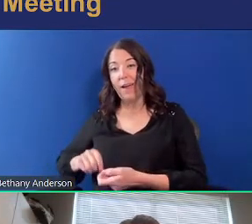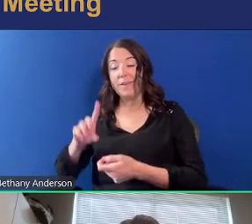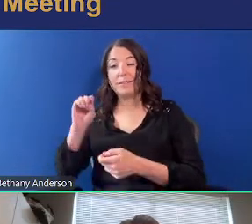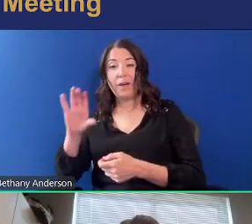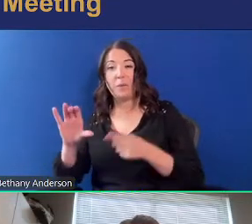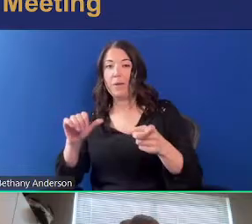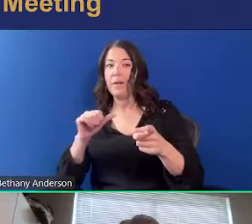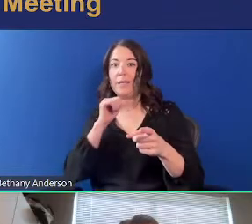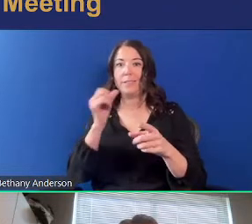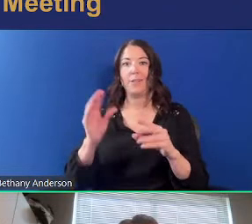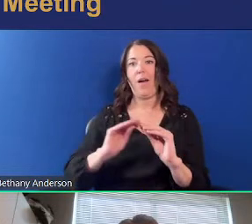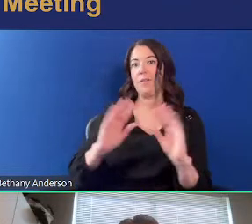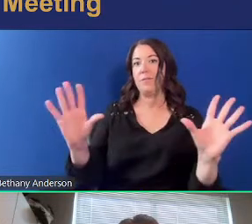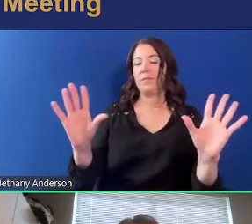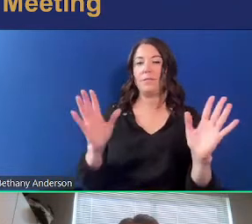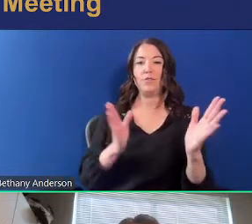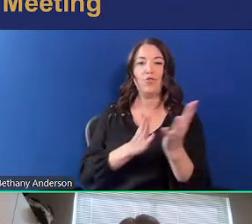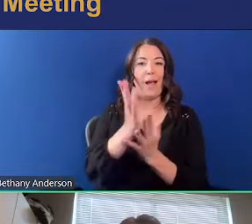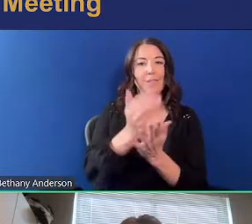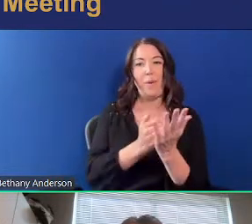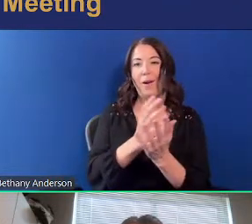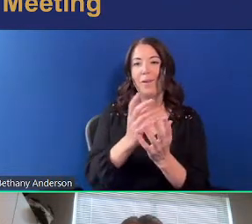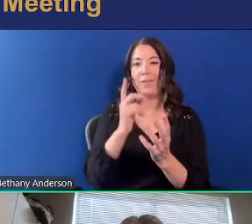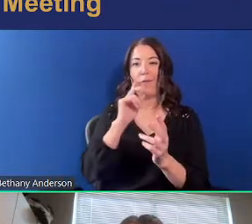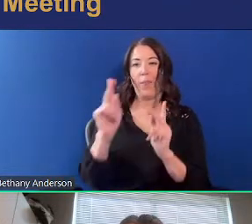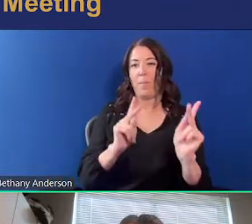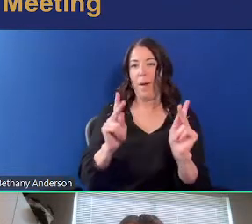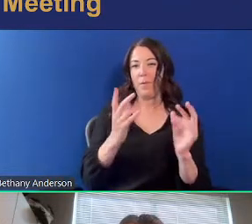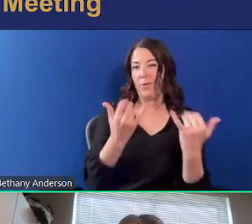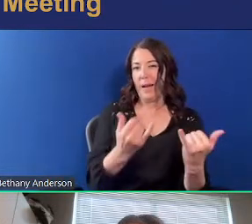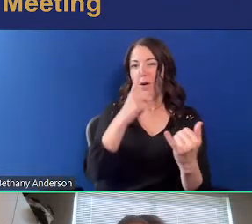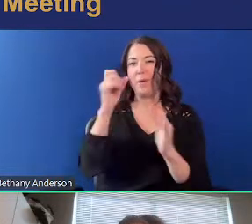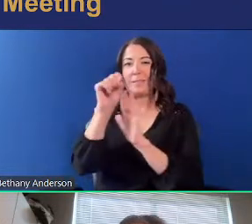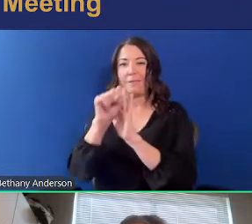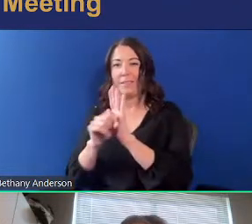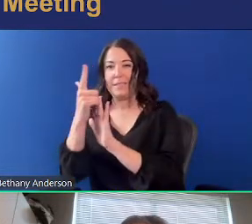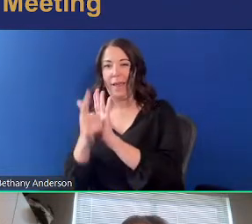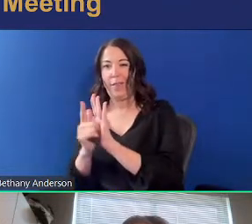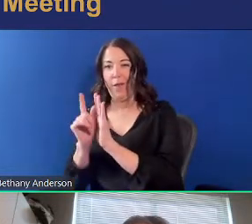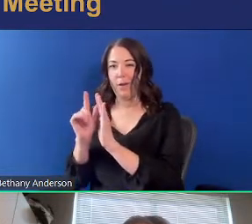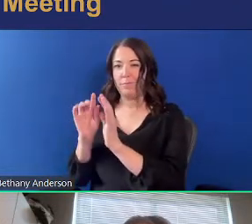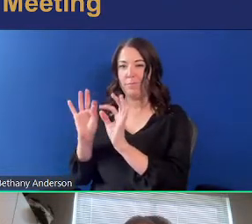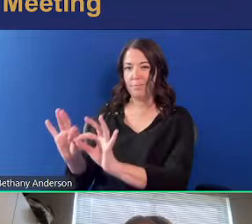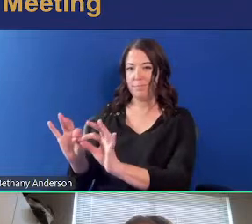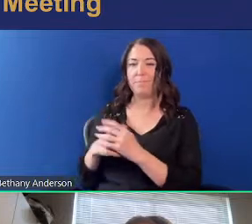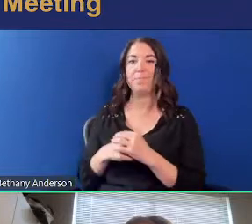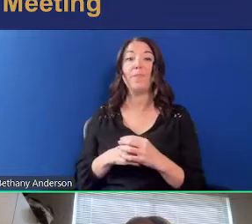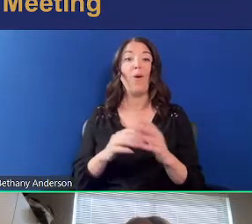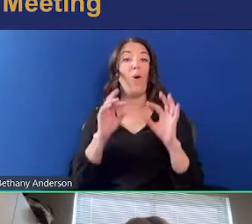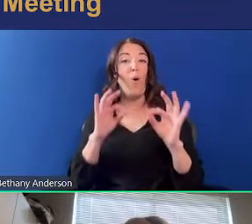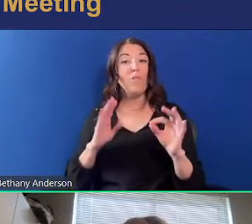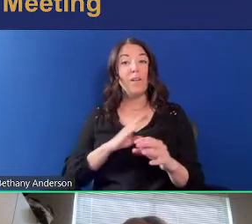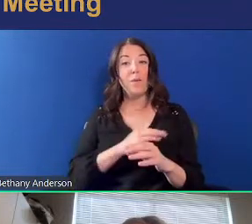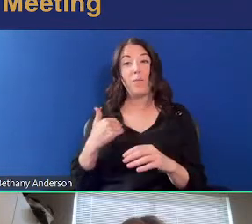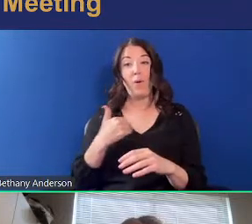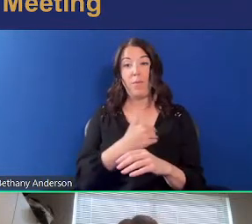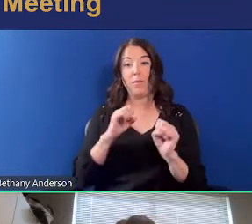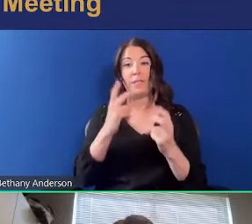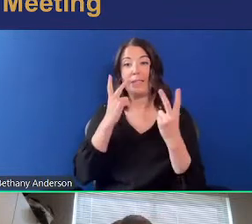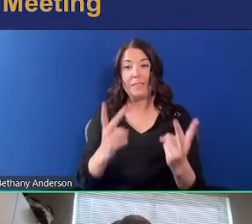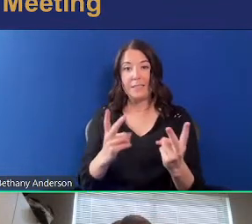more transparent or public-facing way at this time. Hopefully board members are able to see those